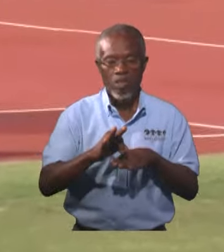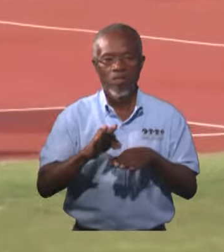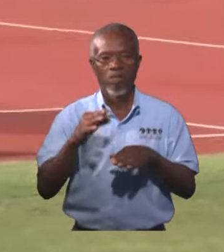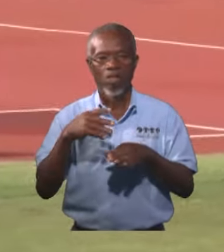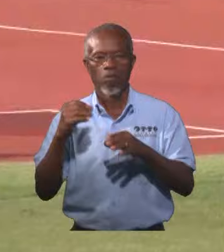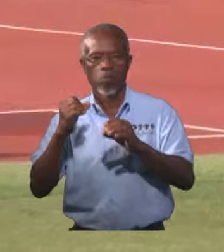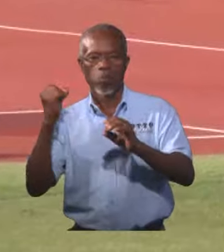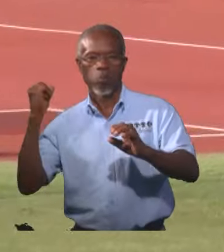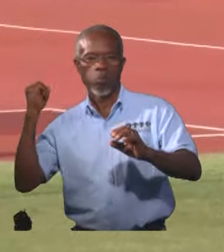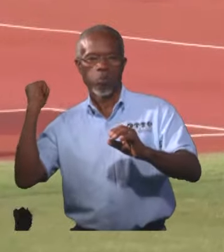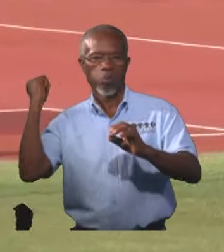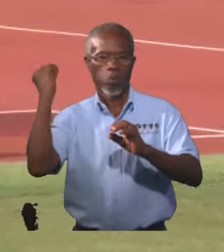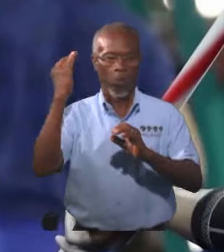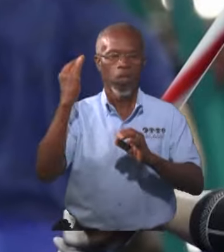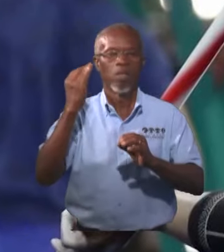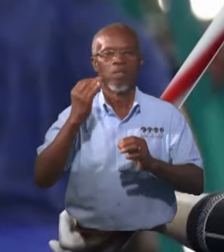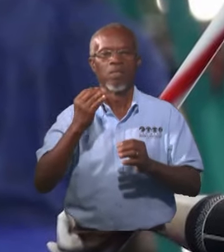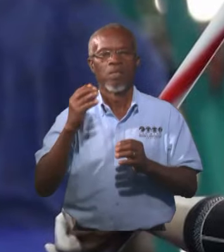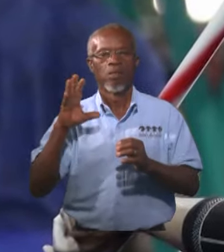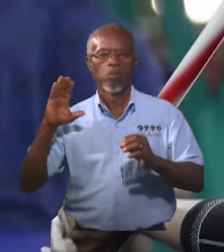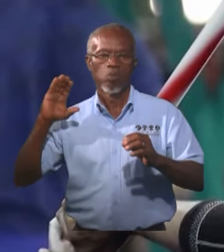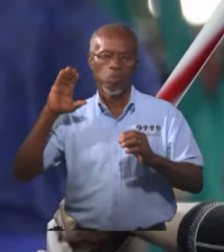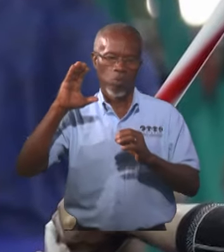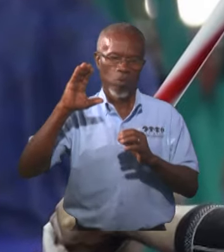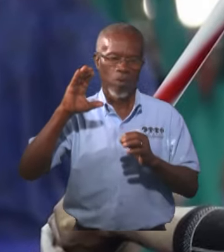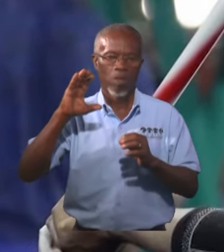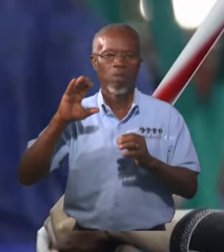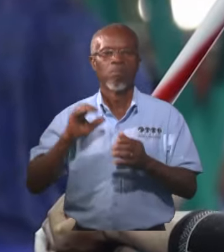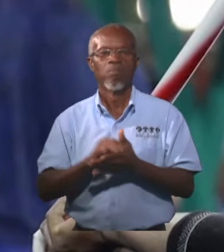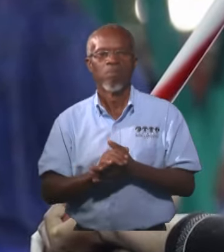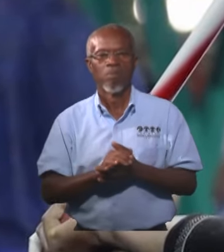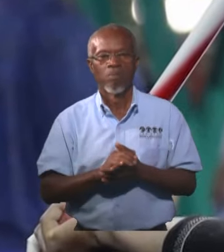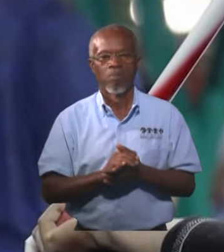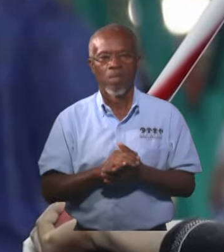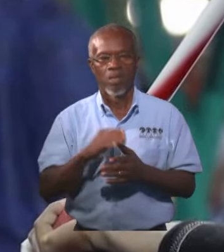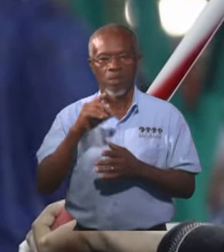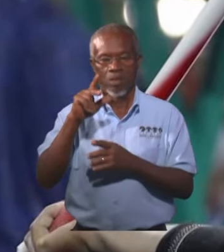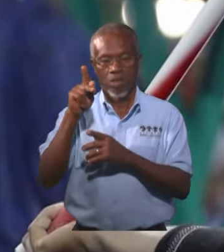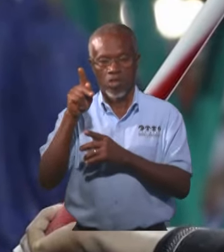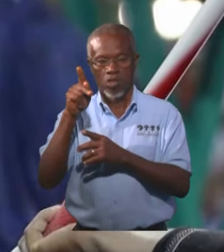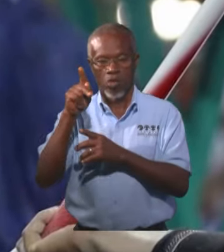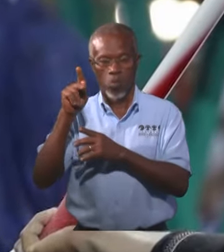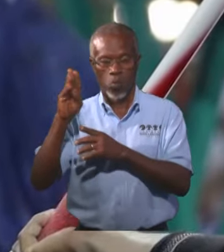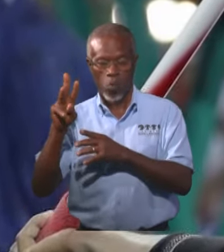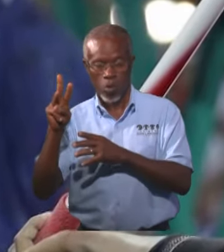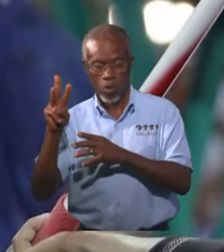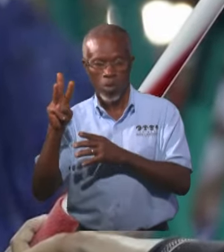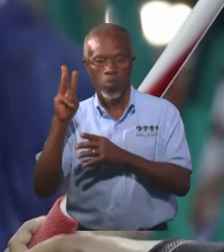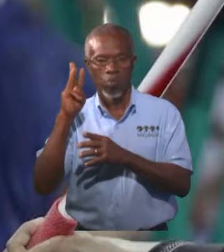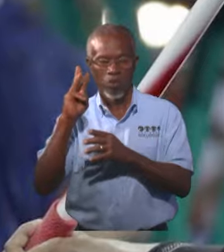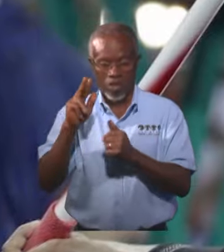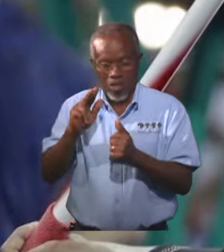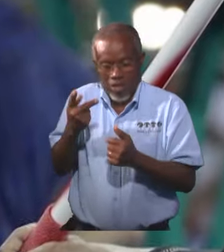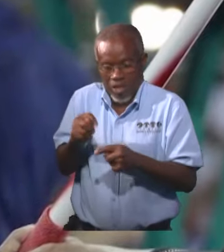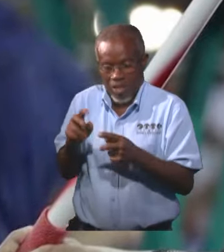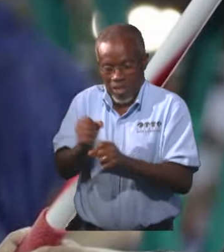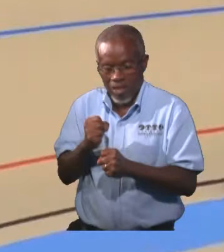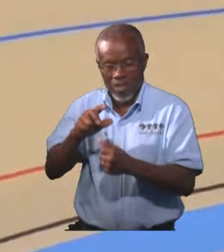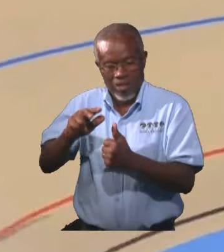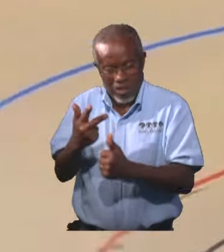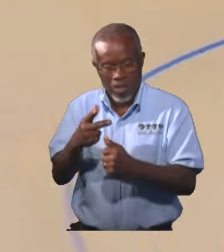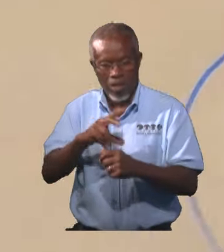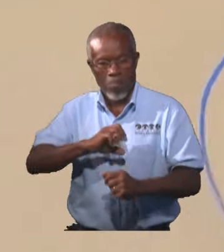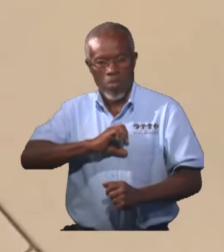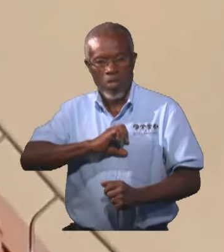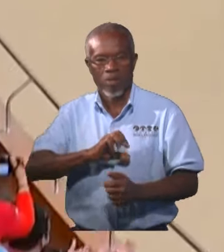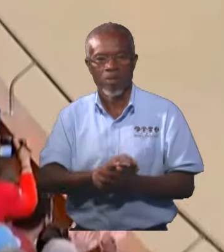precious metal in the shot put, and Kayshawn Walcott will be going after his third Olympic medal in the javelin.